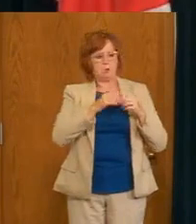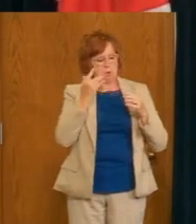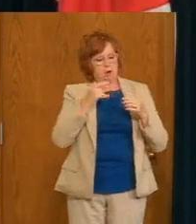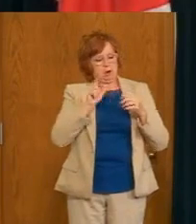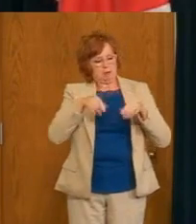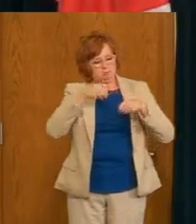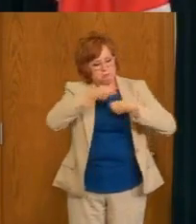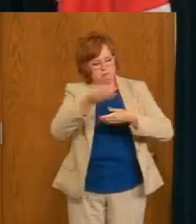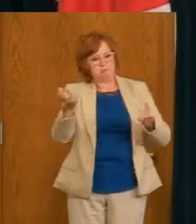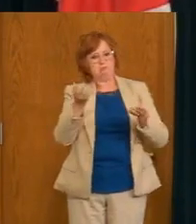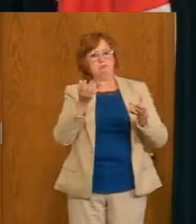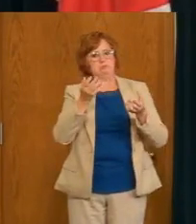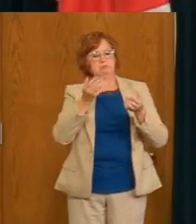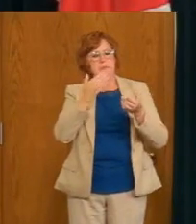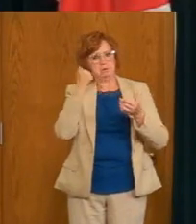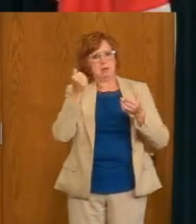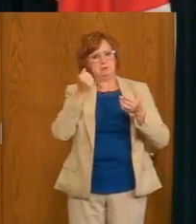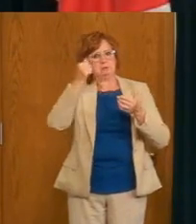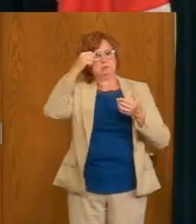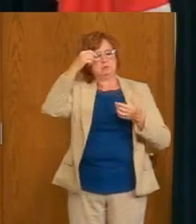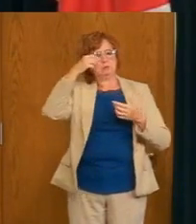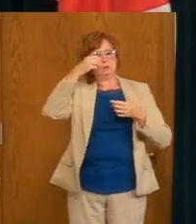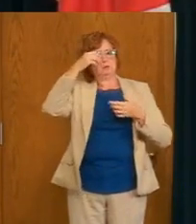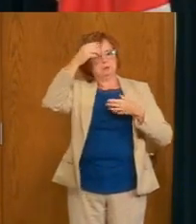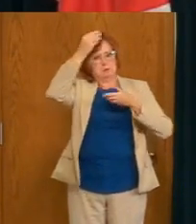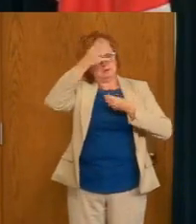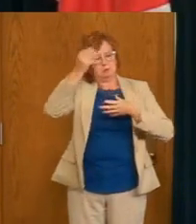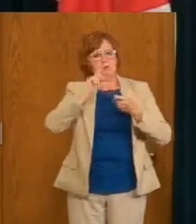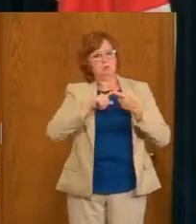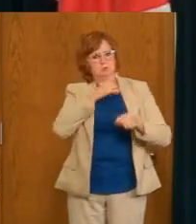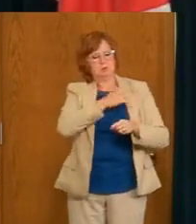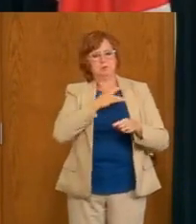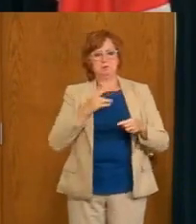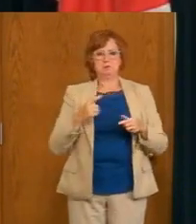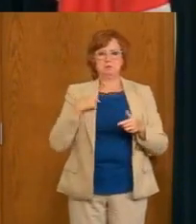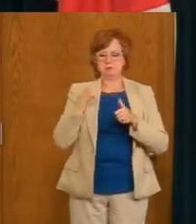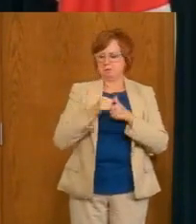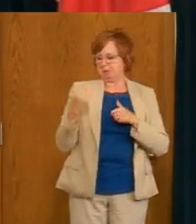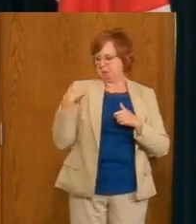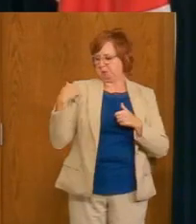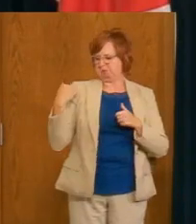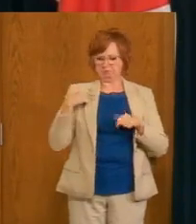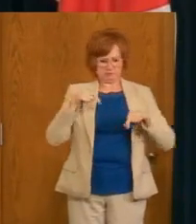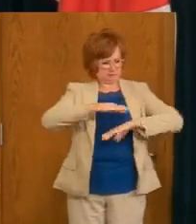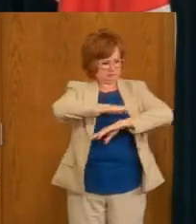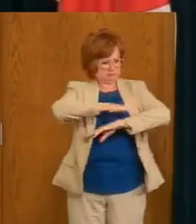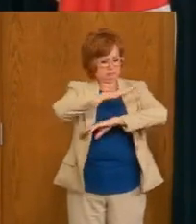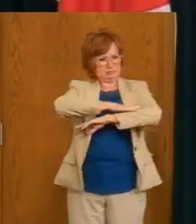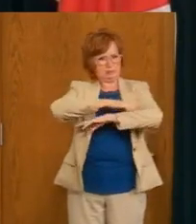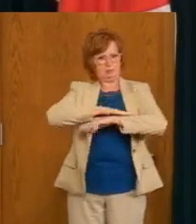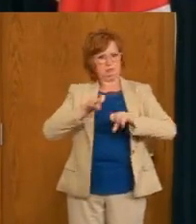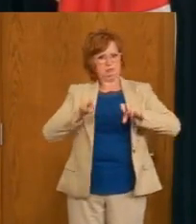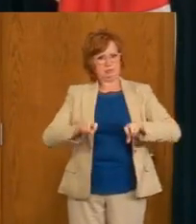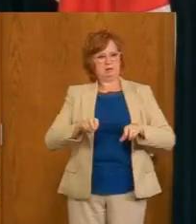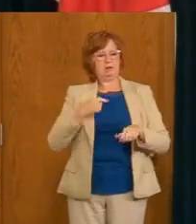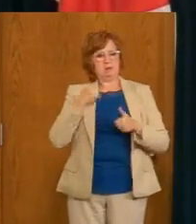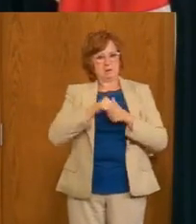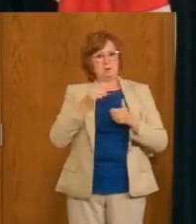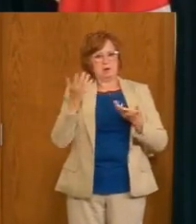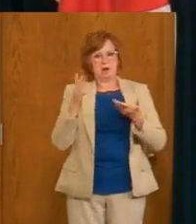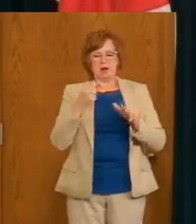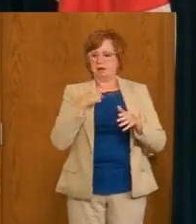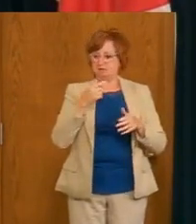guidance that you could. You know, a while back we were at this very table and we I talked about how Dr. Shahab